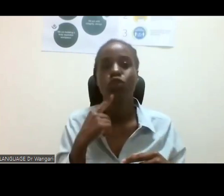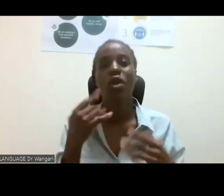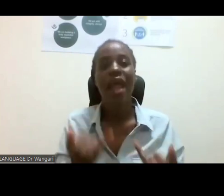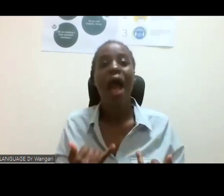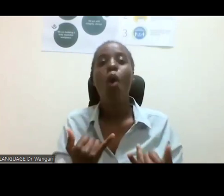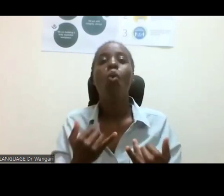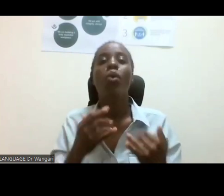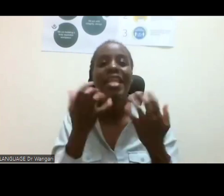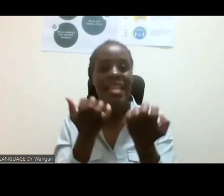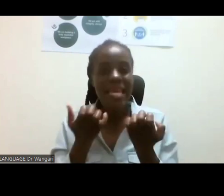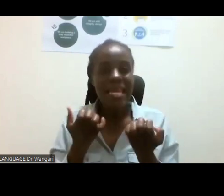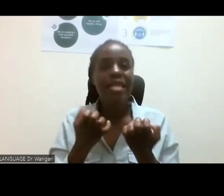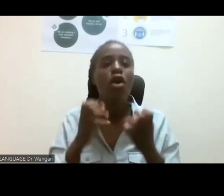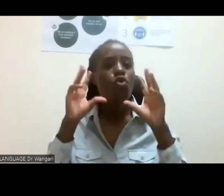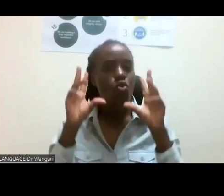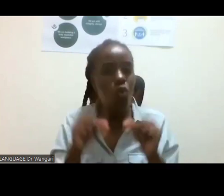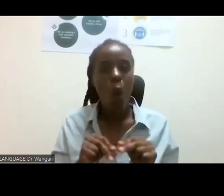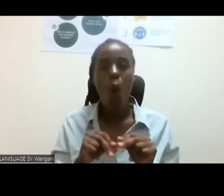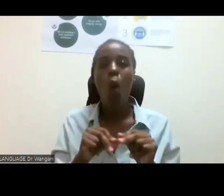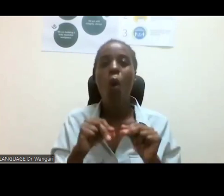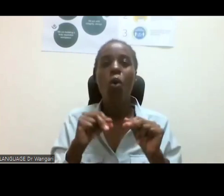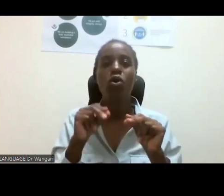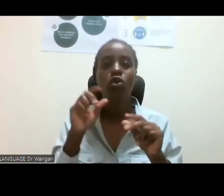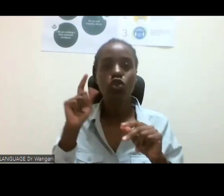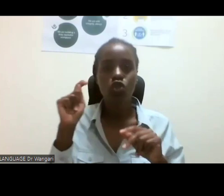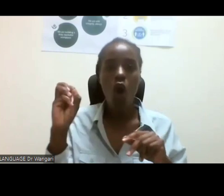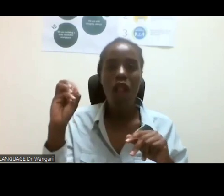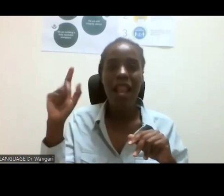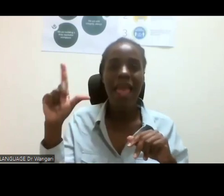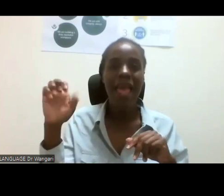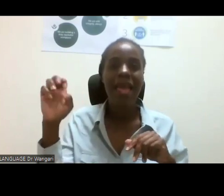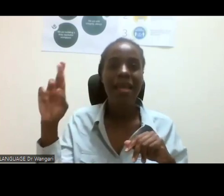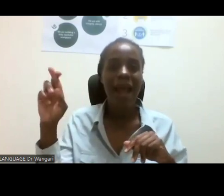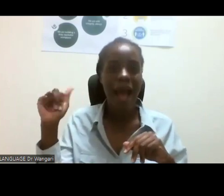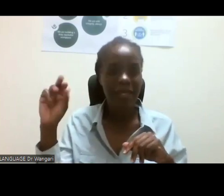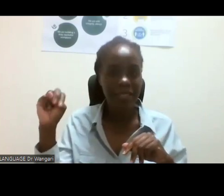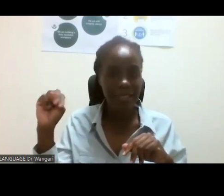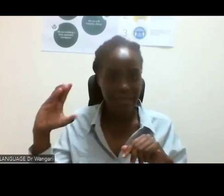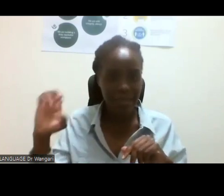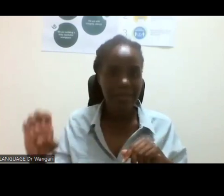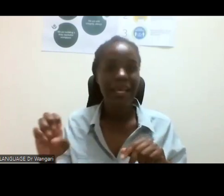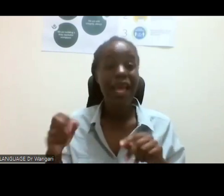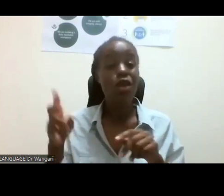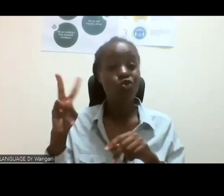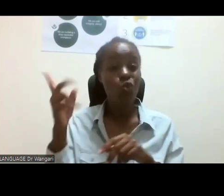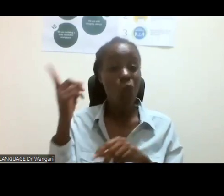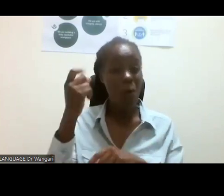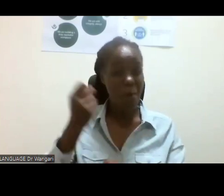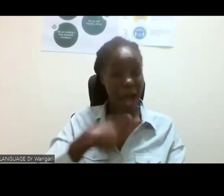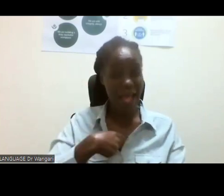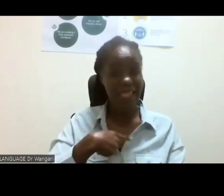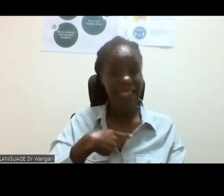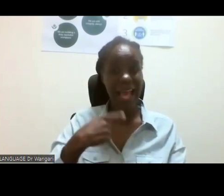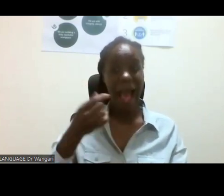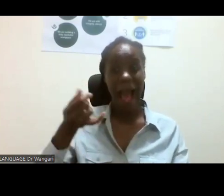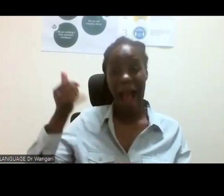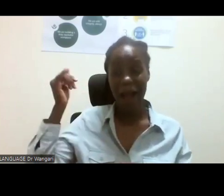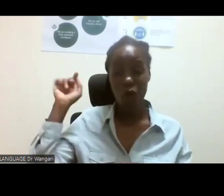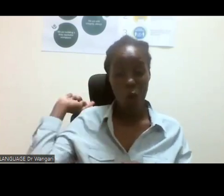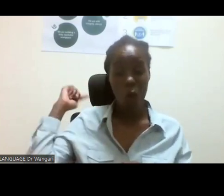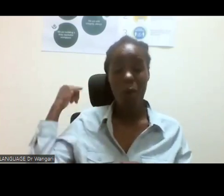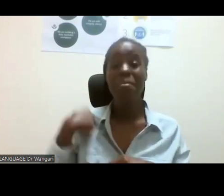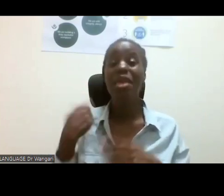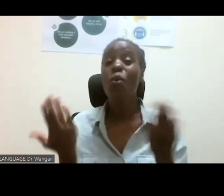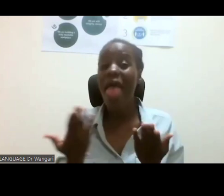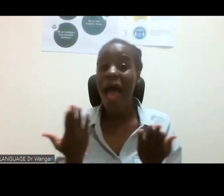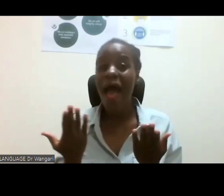FGM. And globally, I've been 2 months ago, I was in Egypt on discussing ending